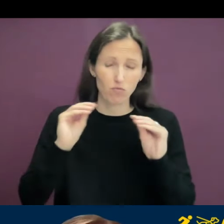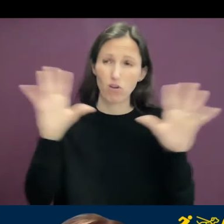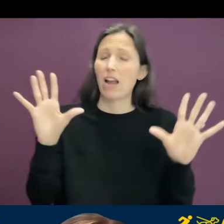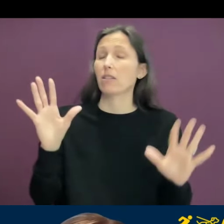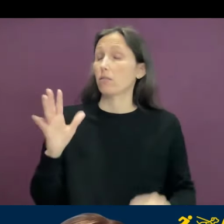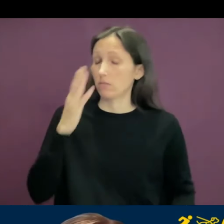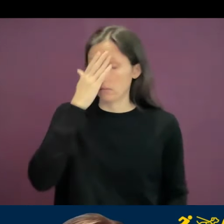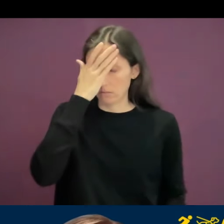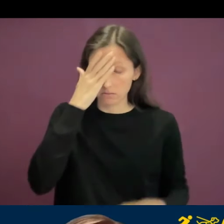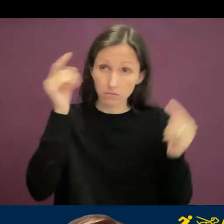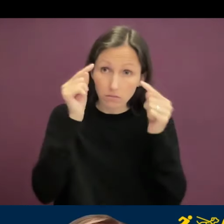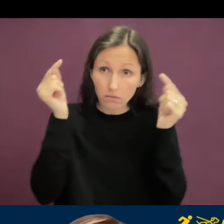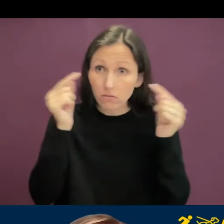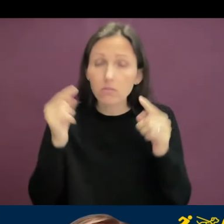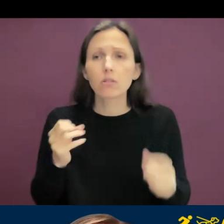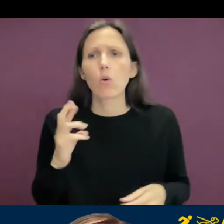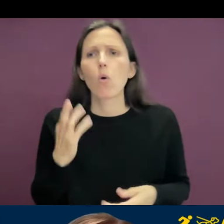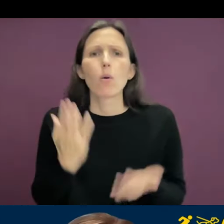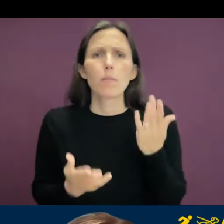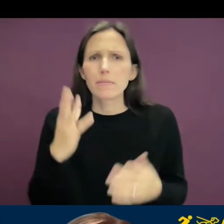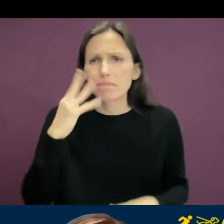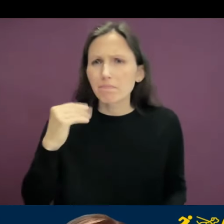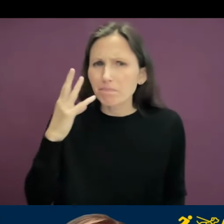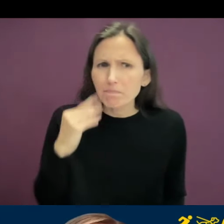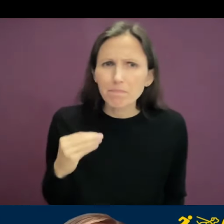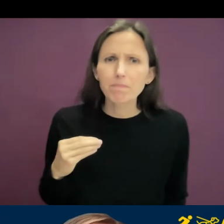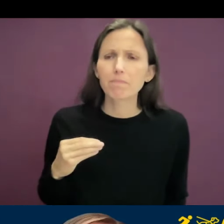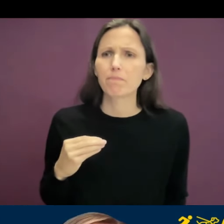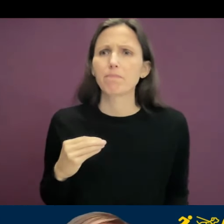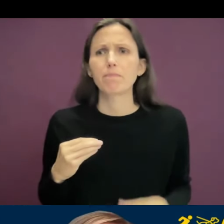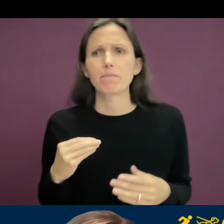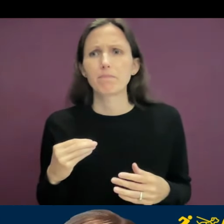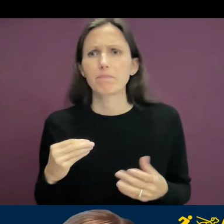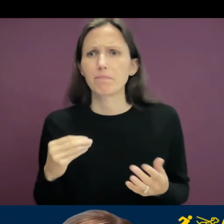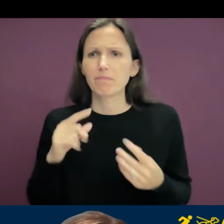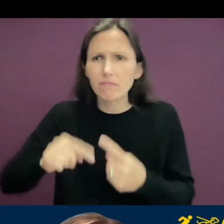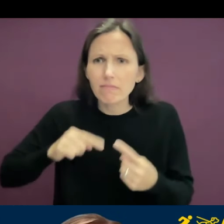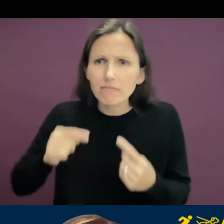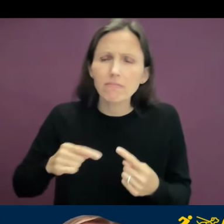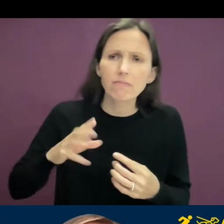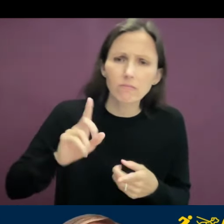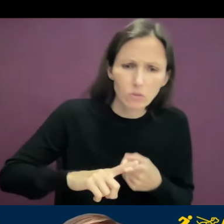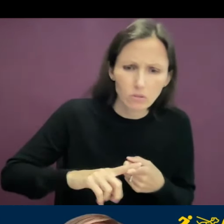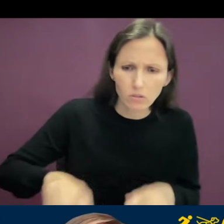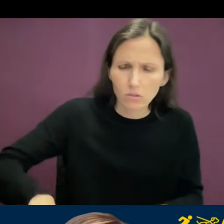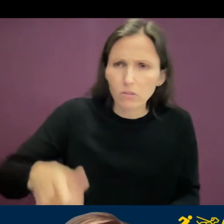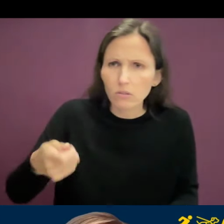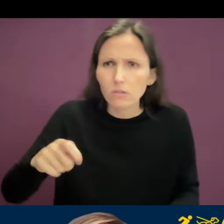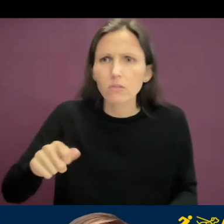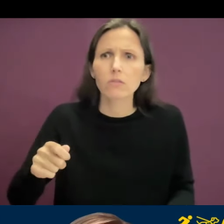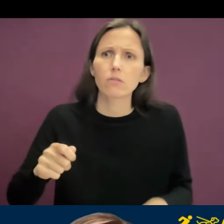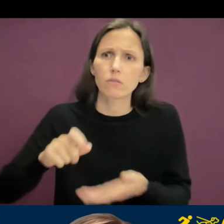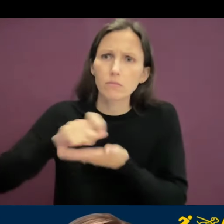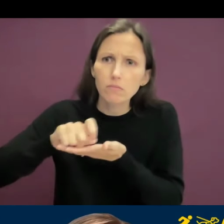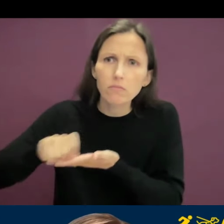is causing some headaches. Or maybe it's challenging for somebody to be able to manipulate smaller items. This is a great starting point